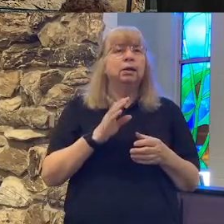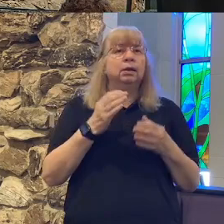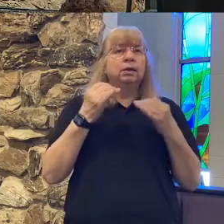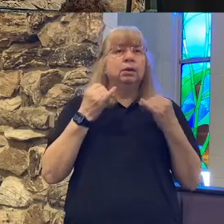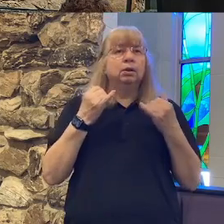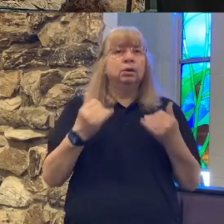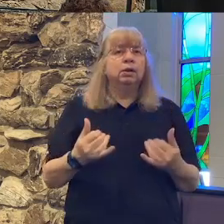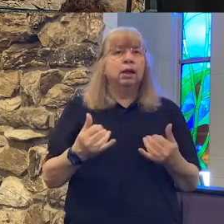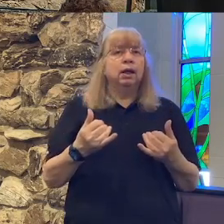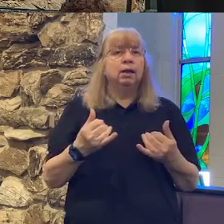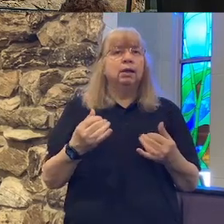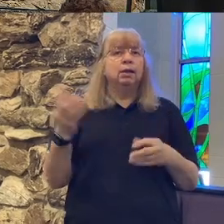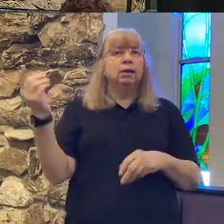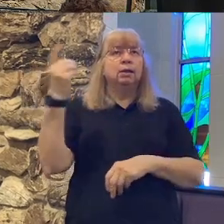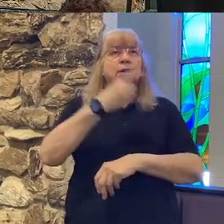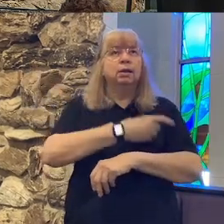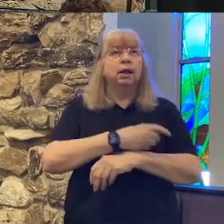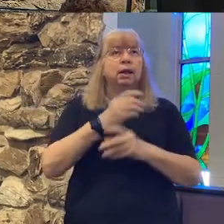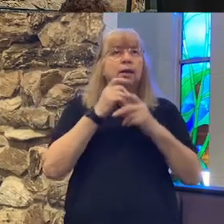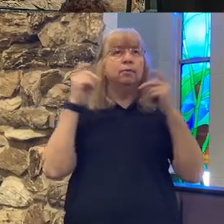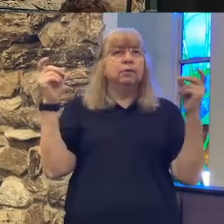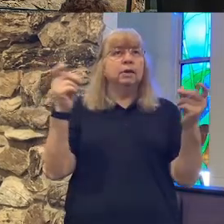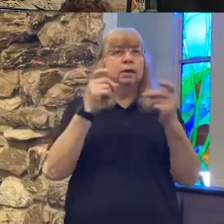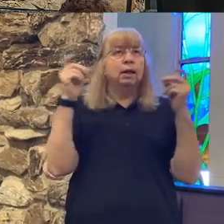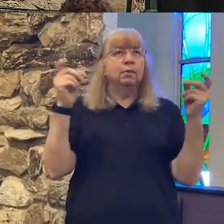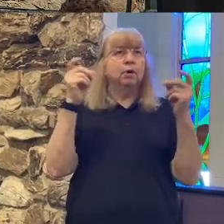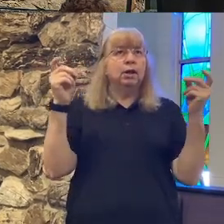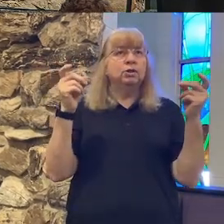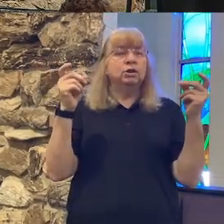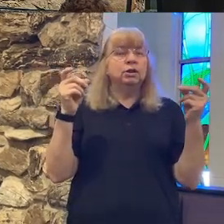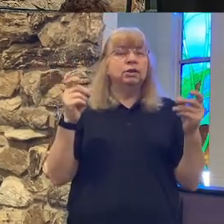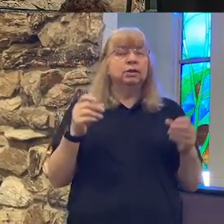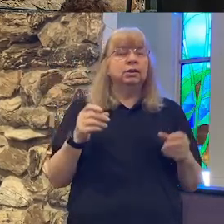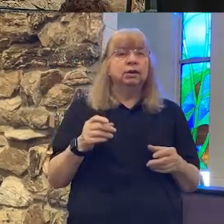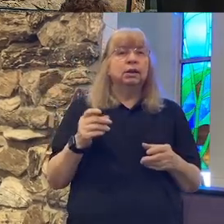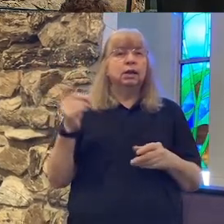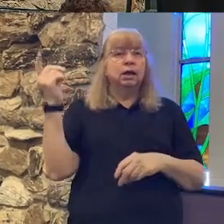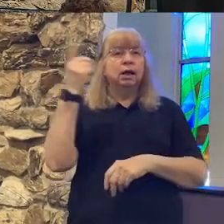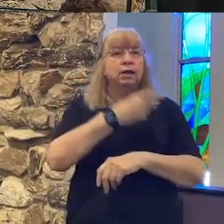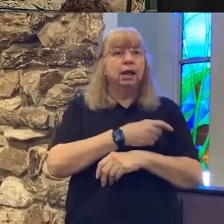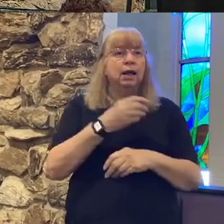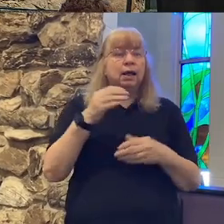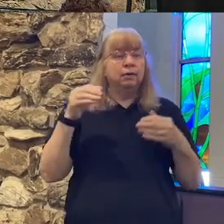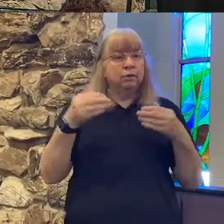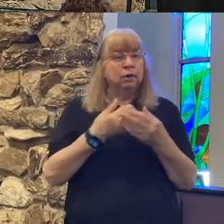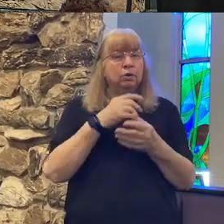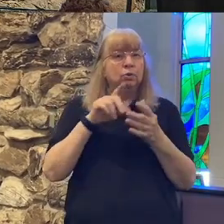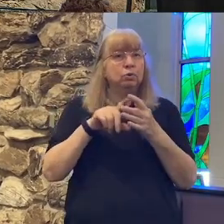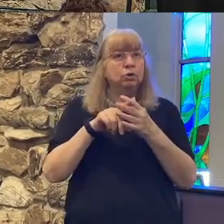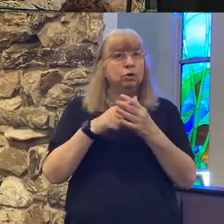today is a day of celebration, a day of a brand new start,